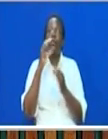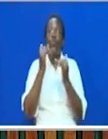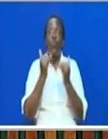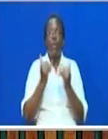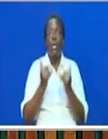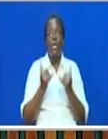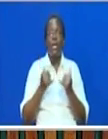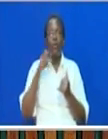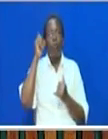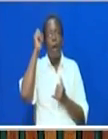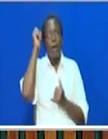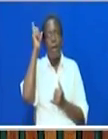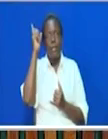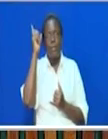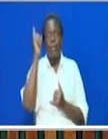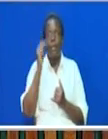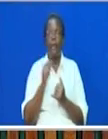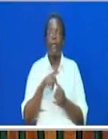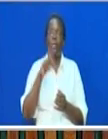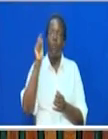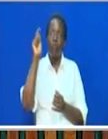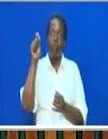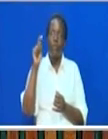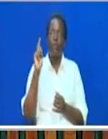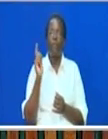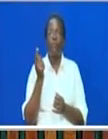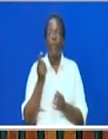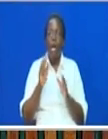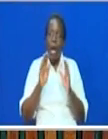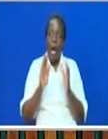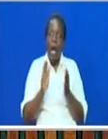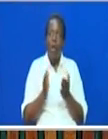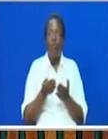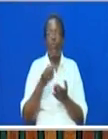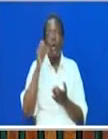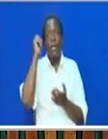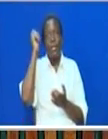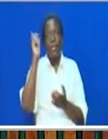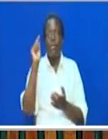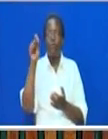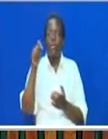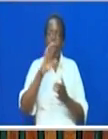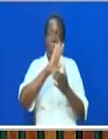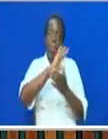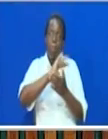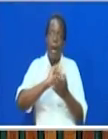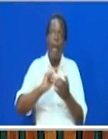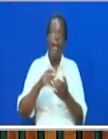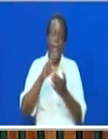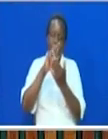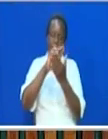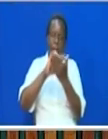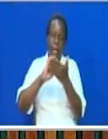to understand the question. How do you understand the question? By reading the